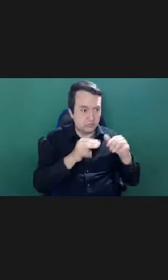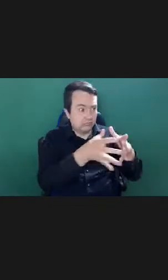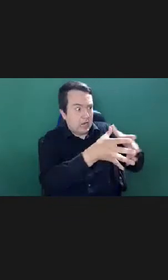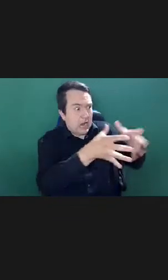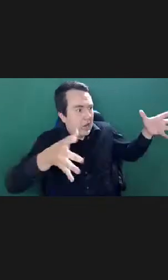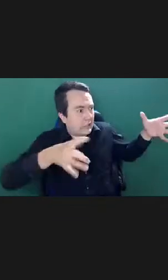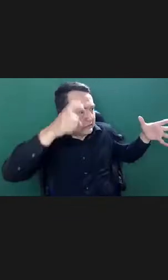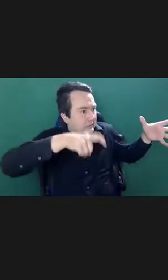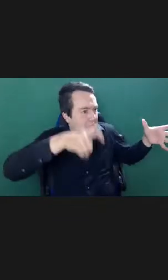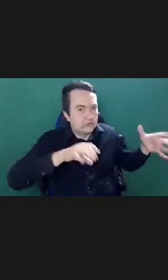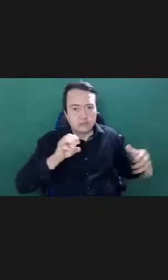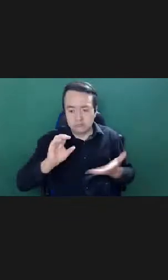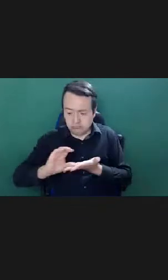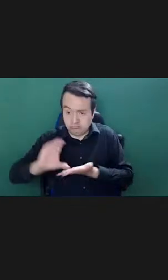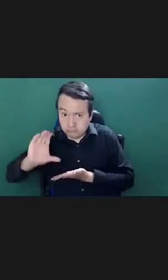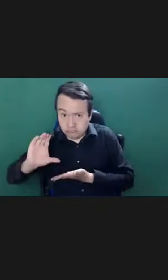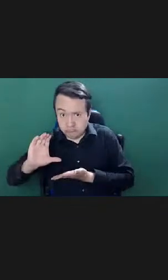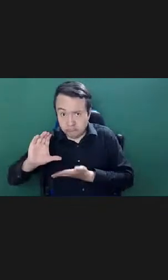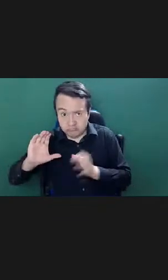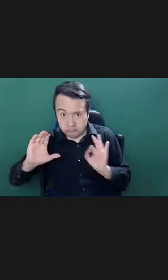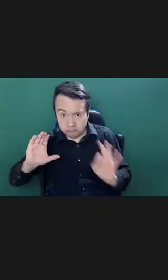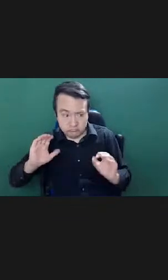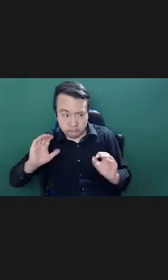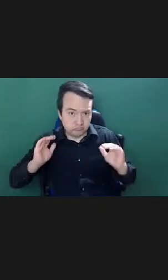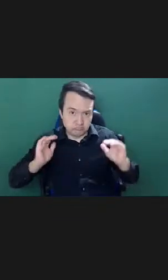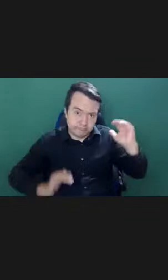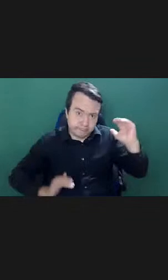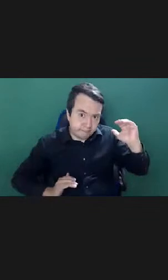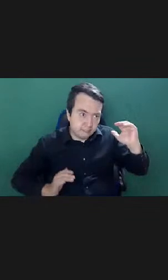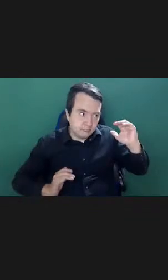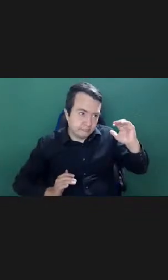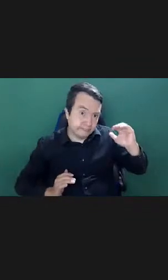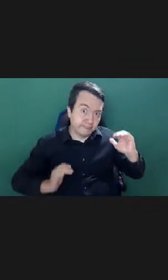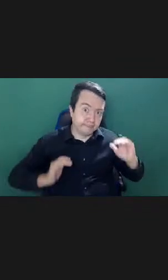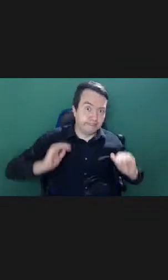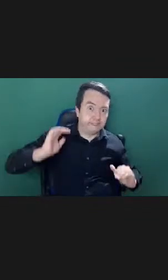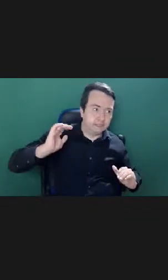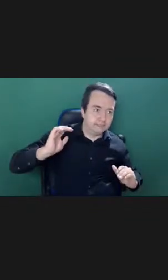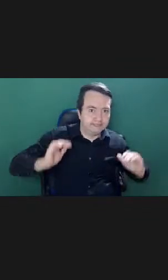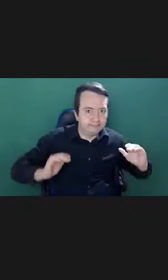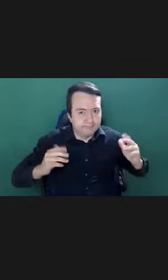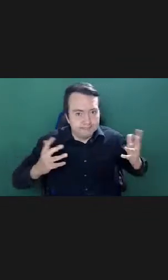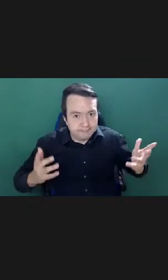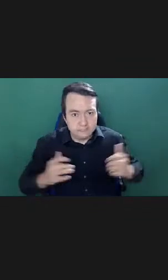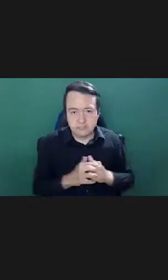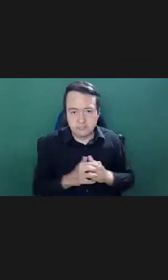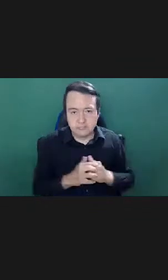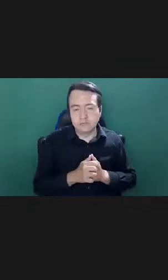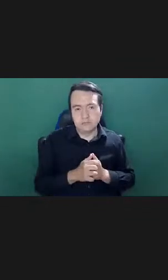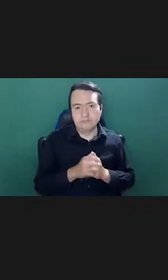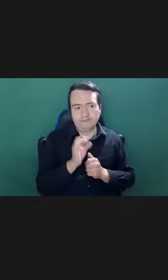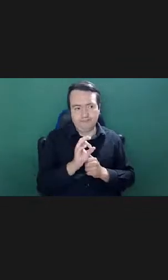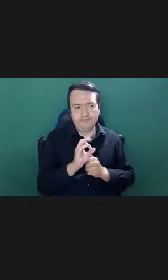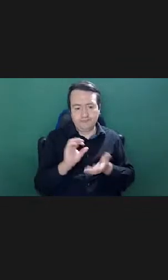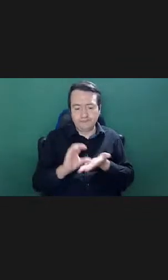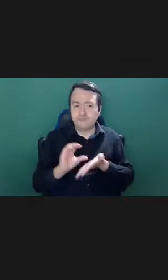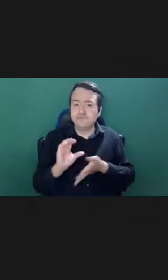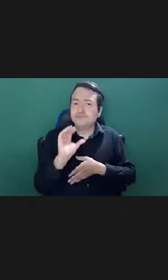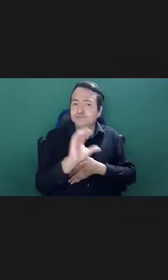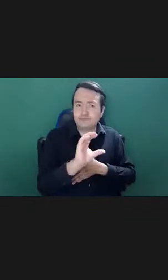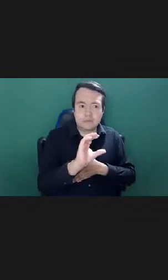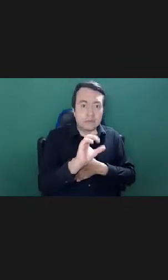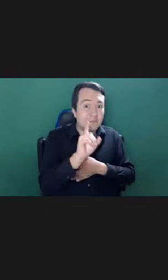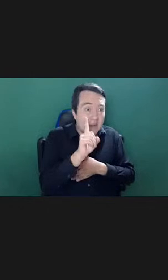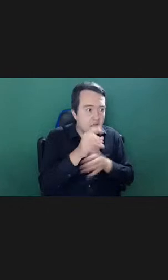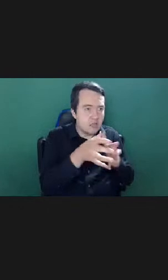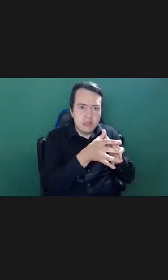go over the actual investment. And if we can see here in this bar chart here, we can see in the